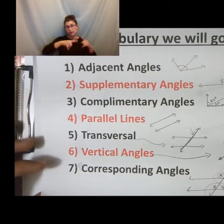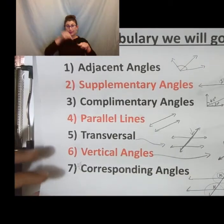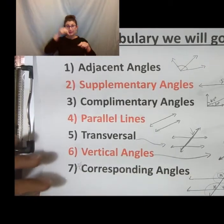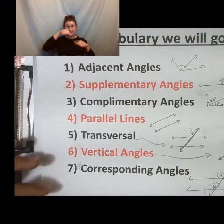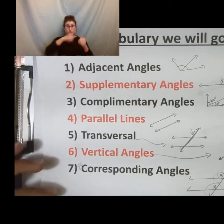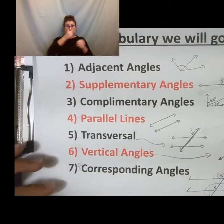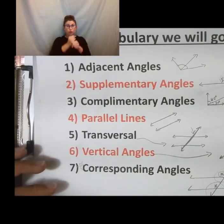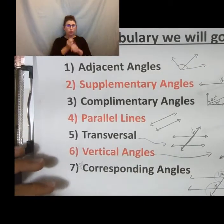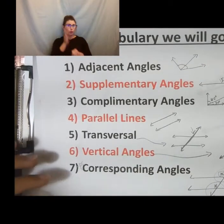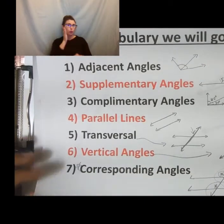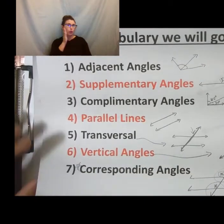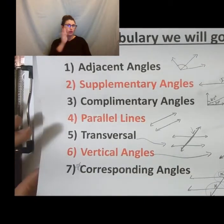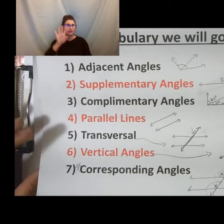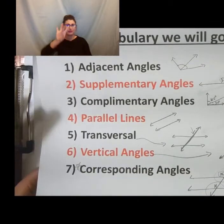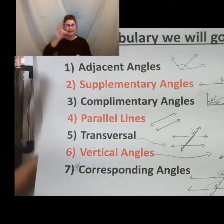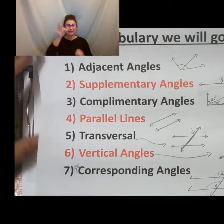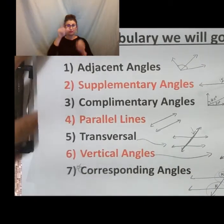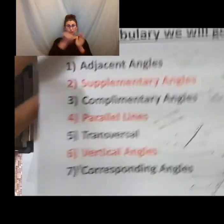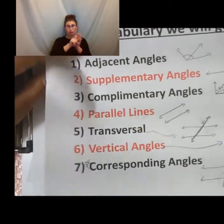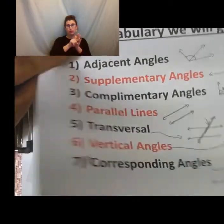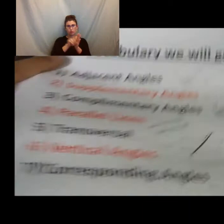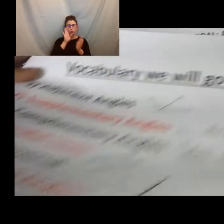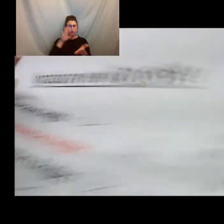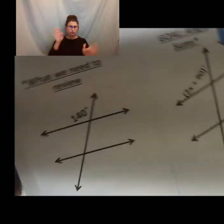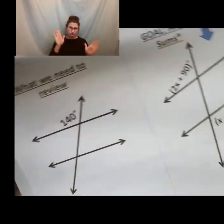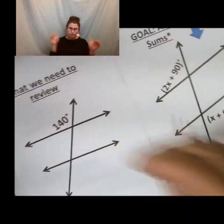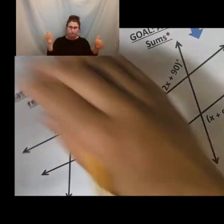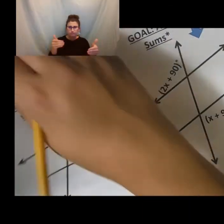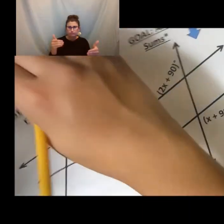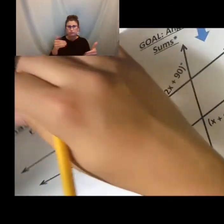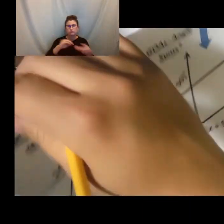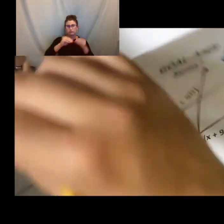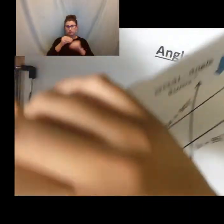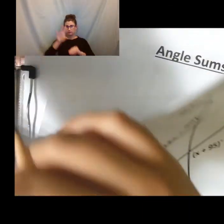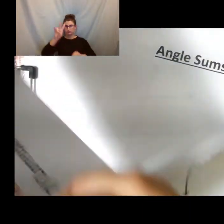lot for 8th grade math.